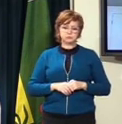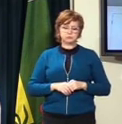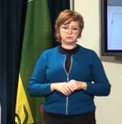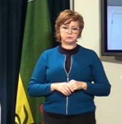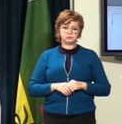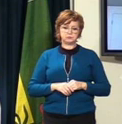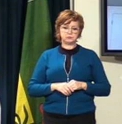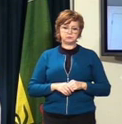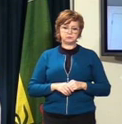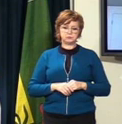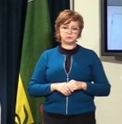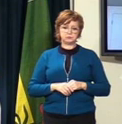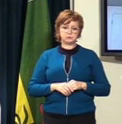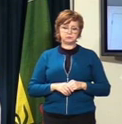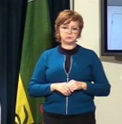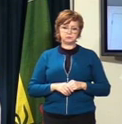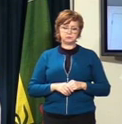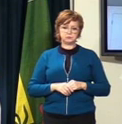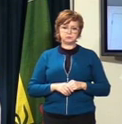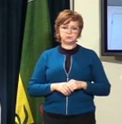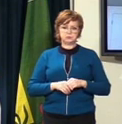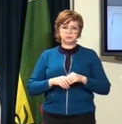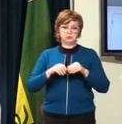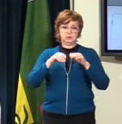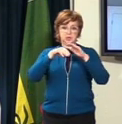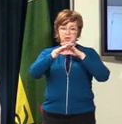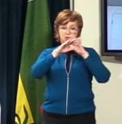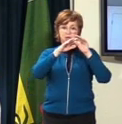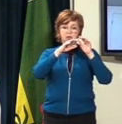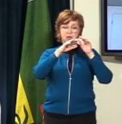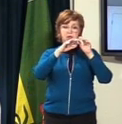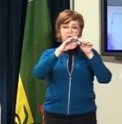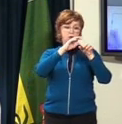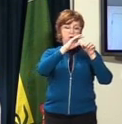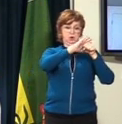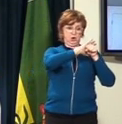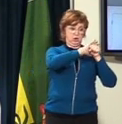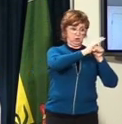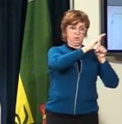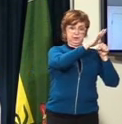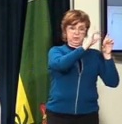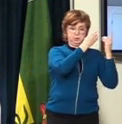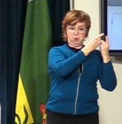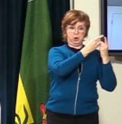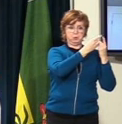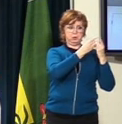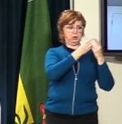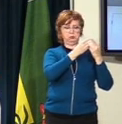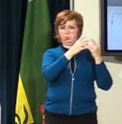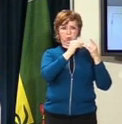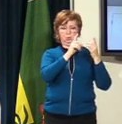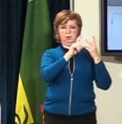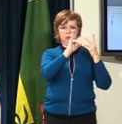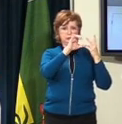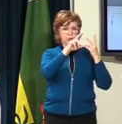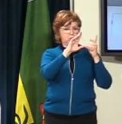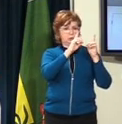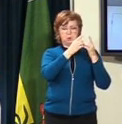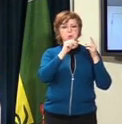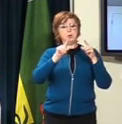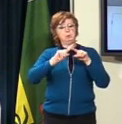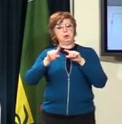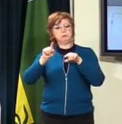they didn't exist before. So they are being matched basically to based on their skill